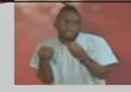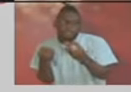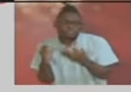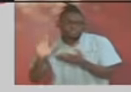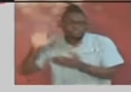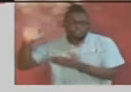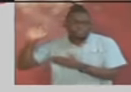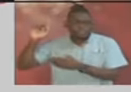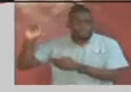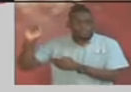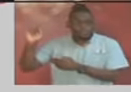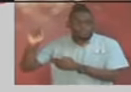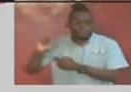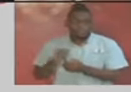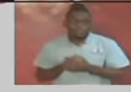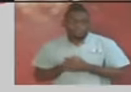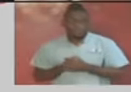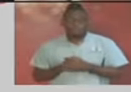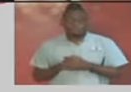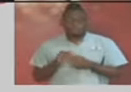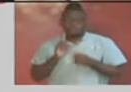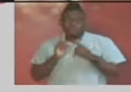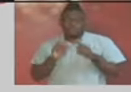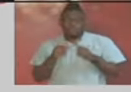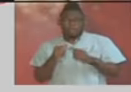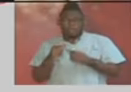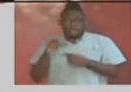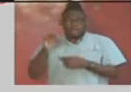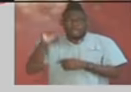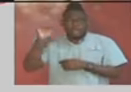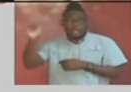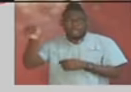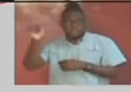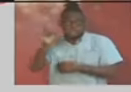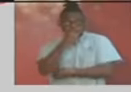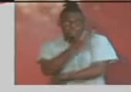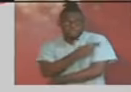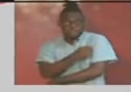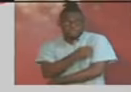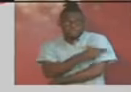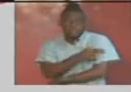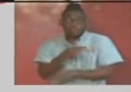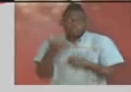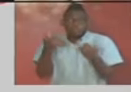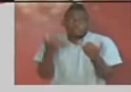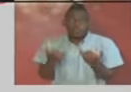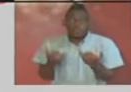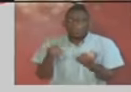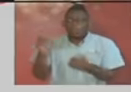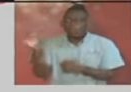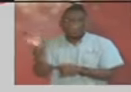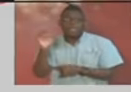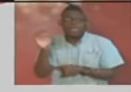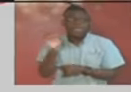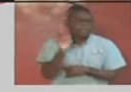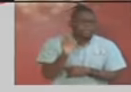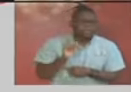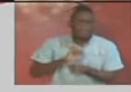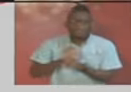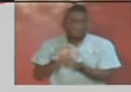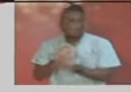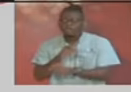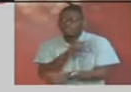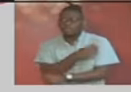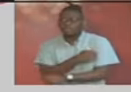similar facilities like Arima, the main COVID hospitals at this point are Couva, continue to be Couva, Cora, Augustus